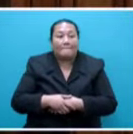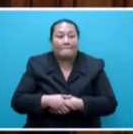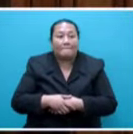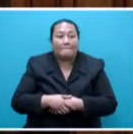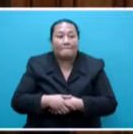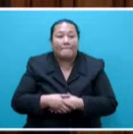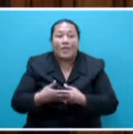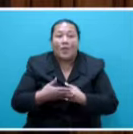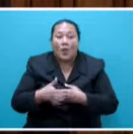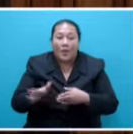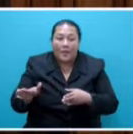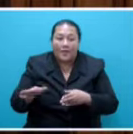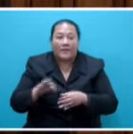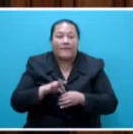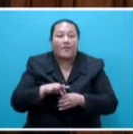Open the vote.